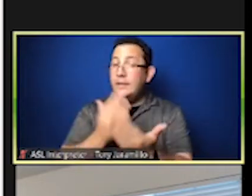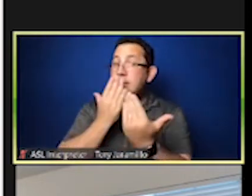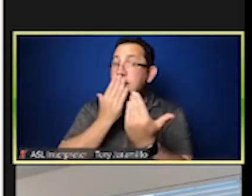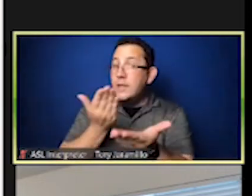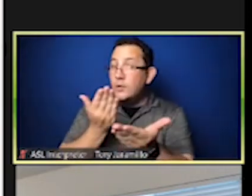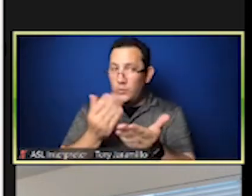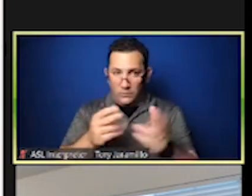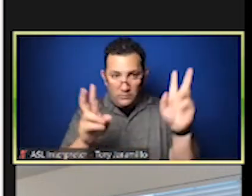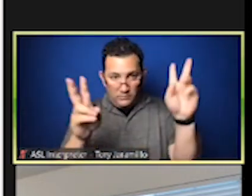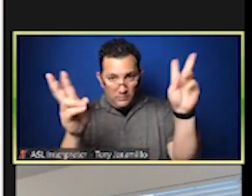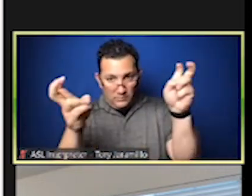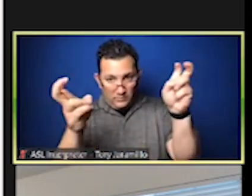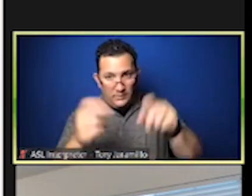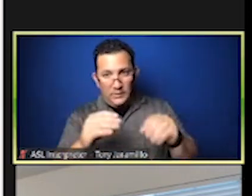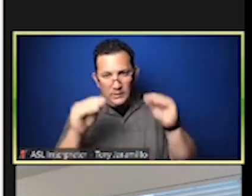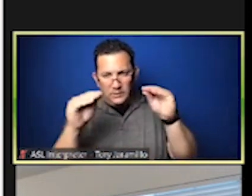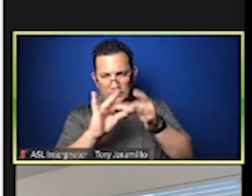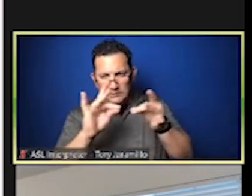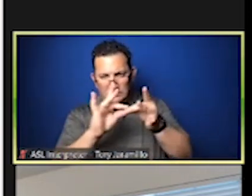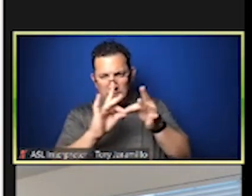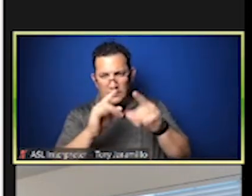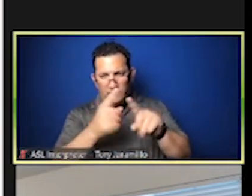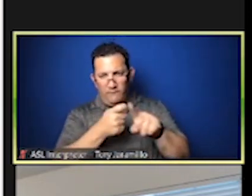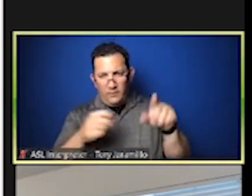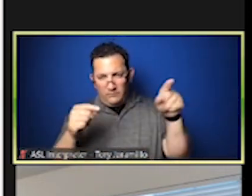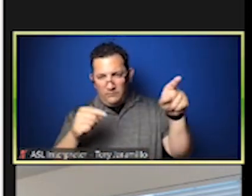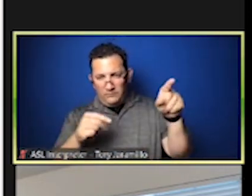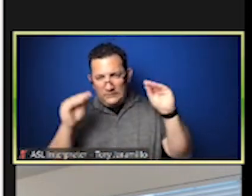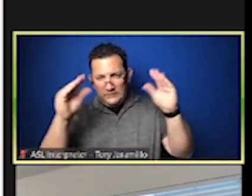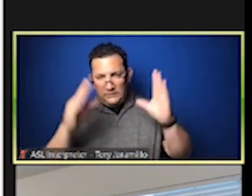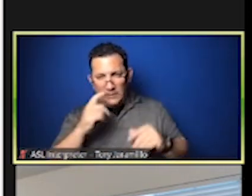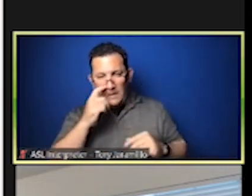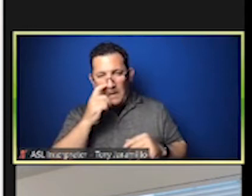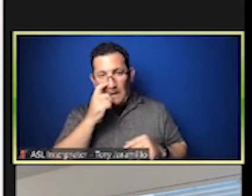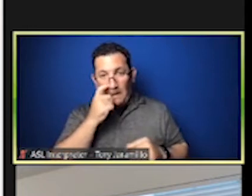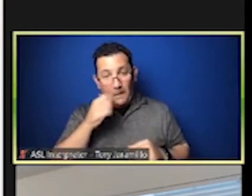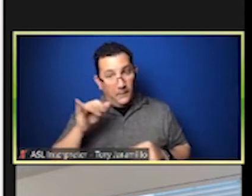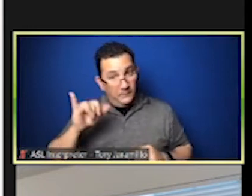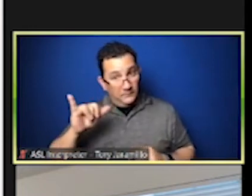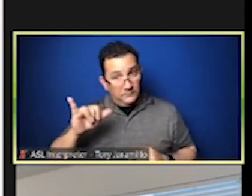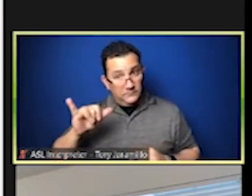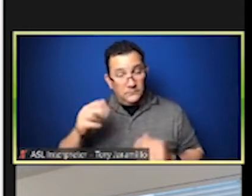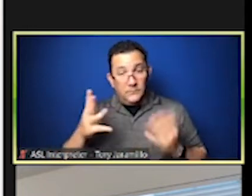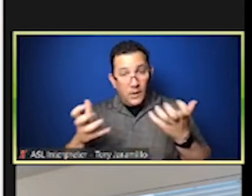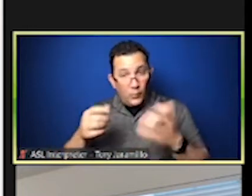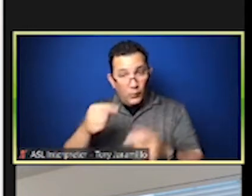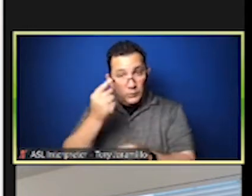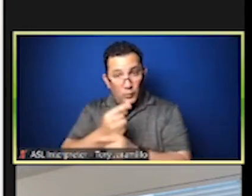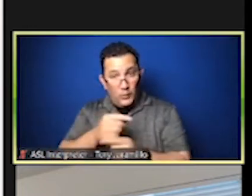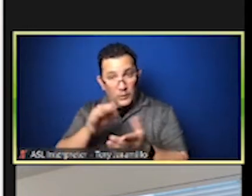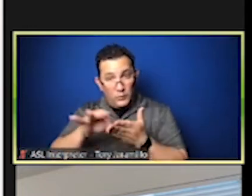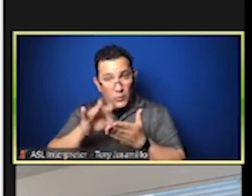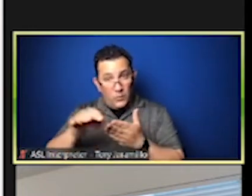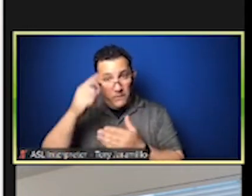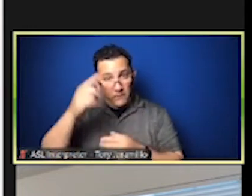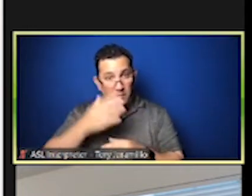So this tells me exactly what I need to do to get the score, the correct score for my assignment.